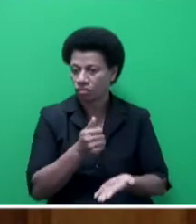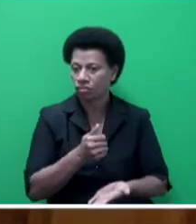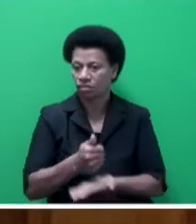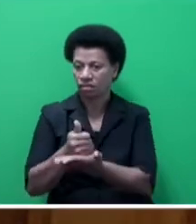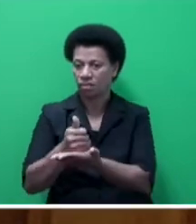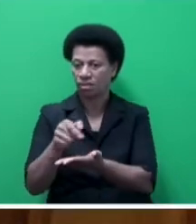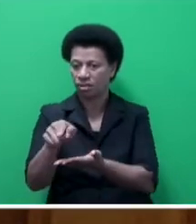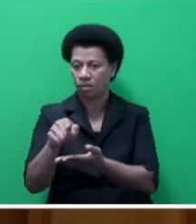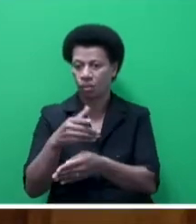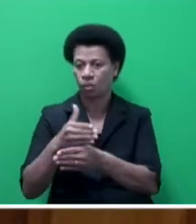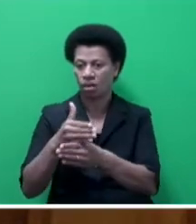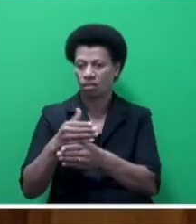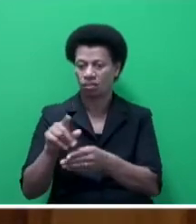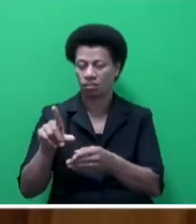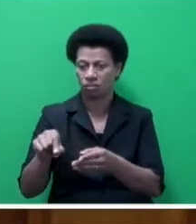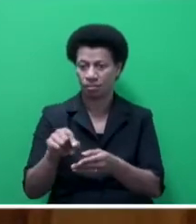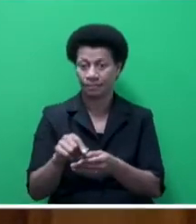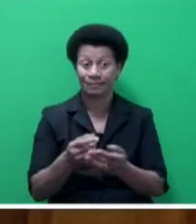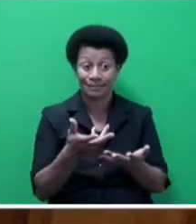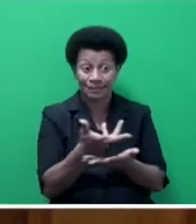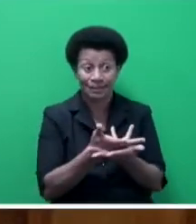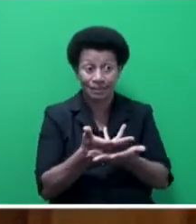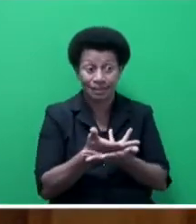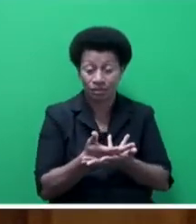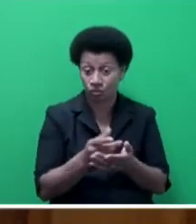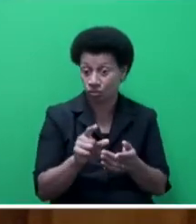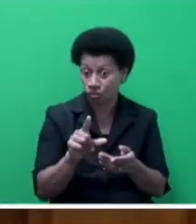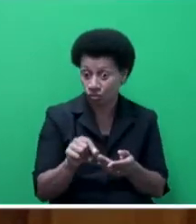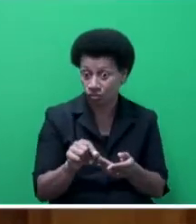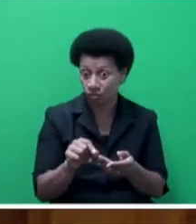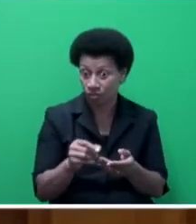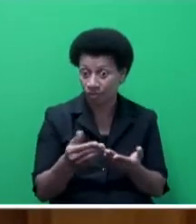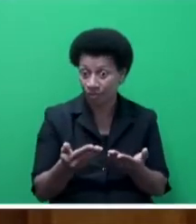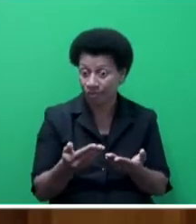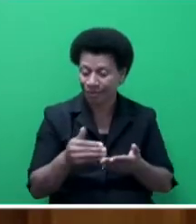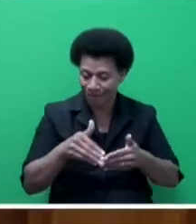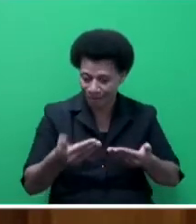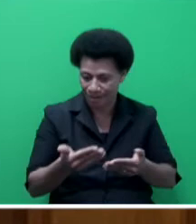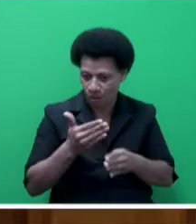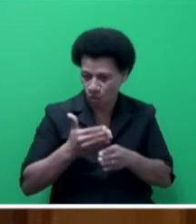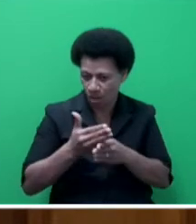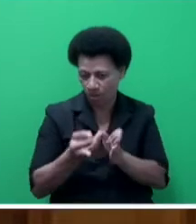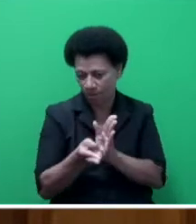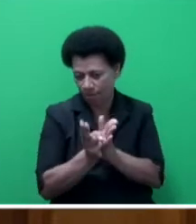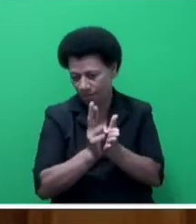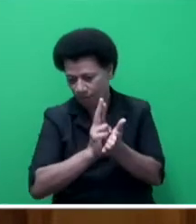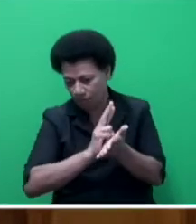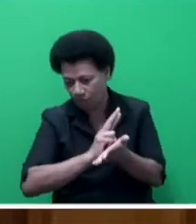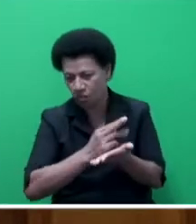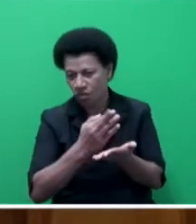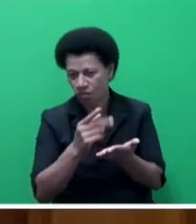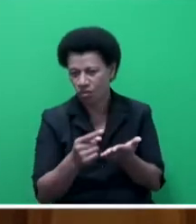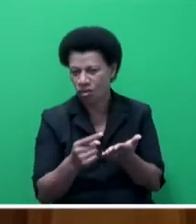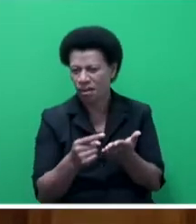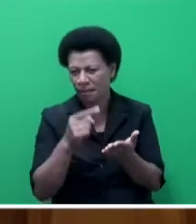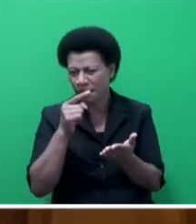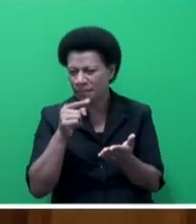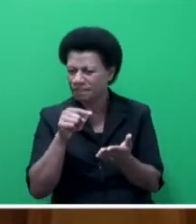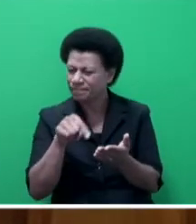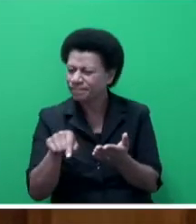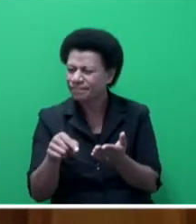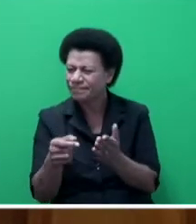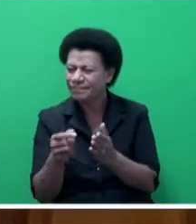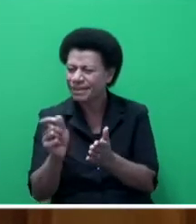doing. So in the discussions that we have, because we are currently now working on the review of the Architects Bill and the Registrations